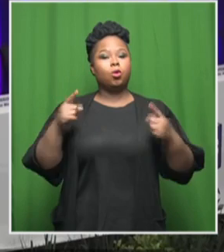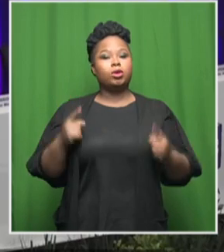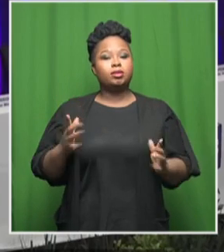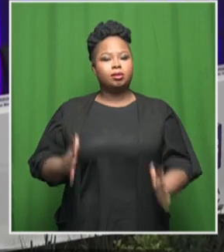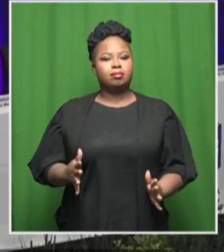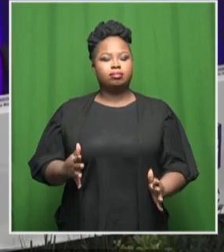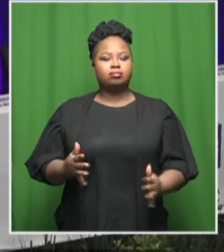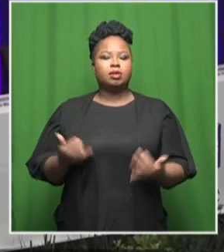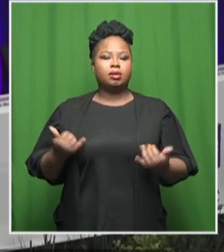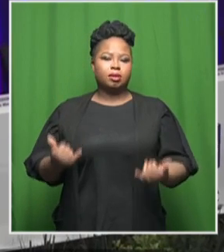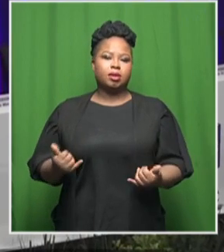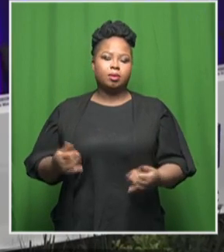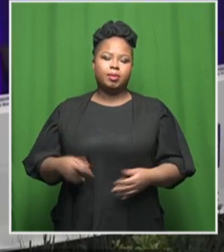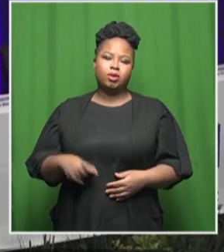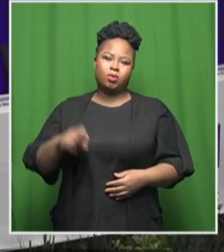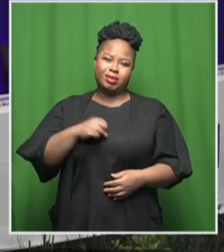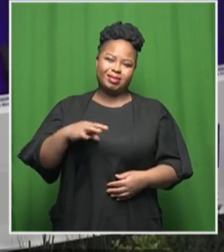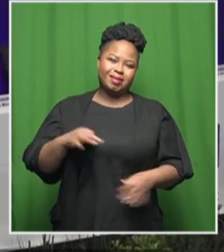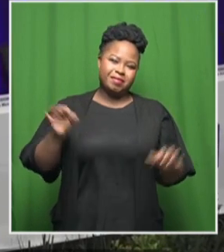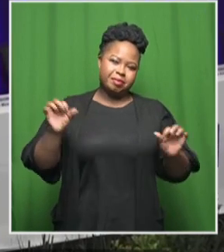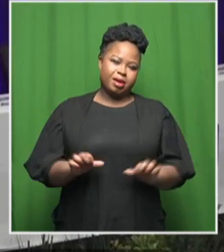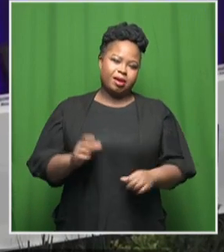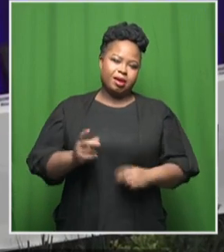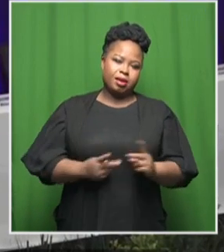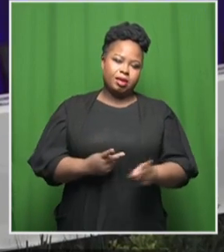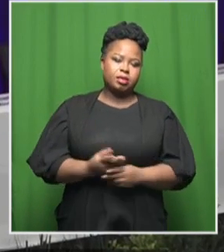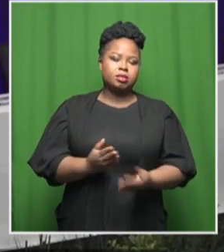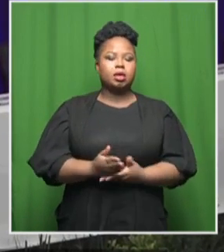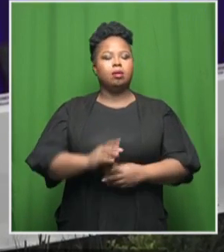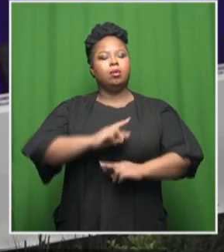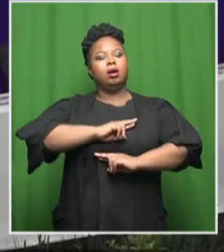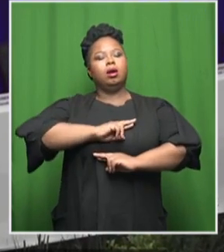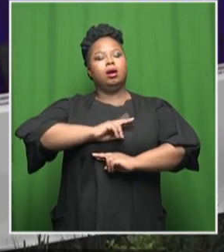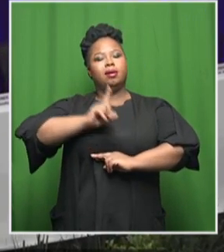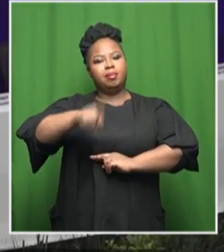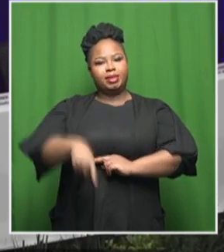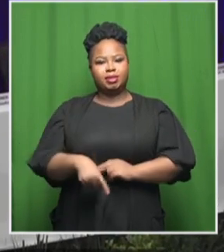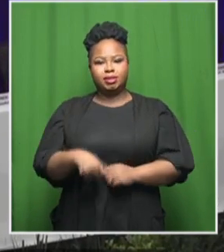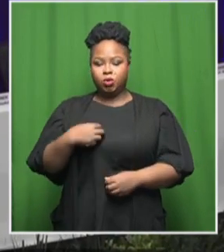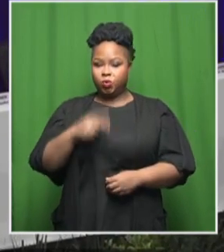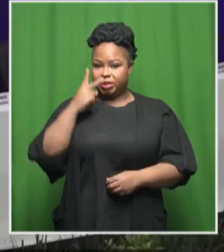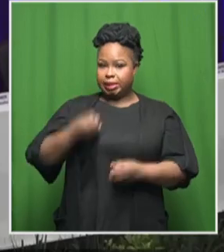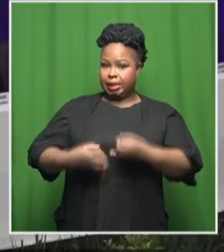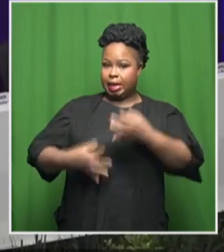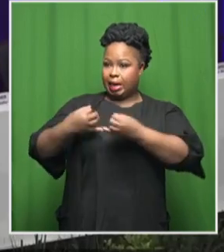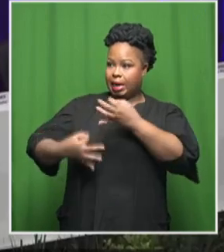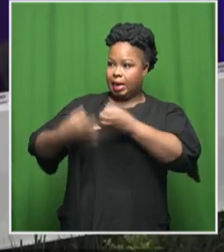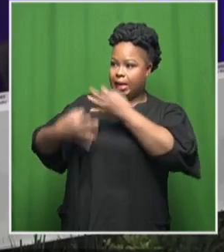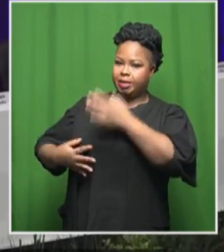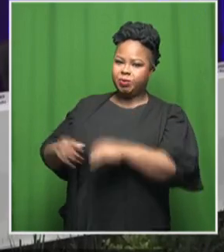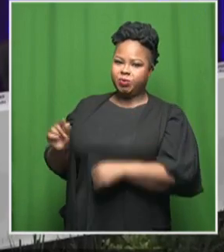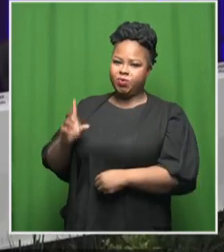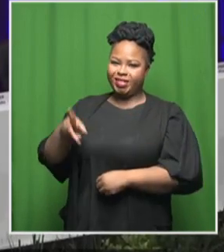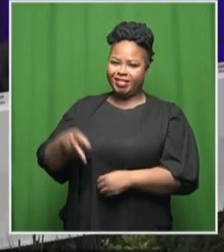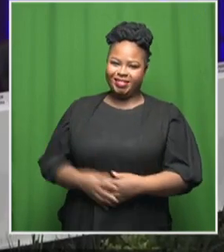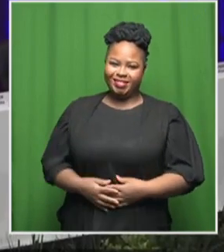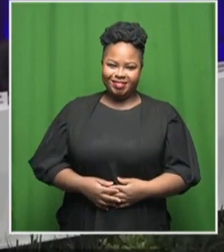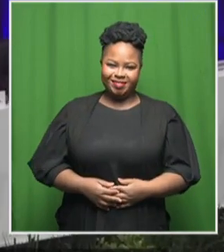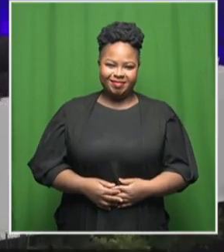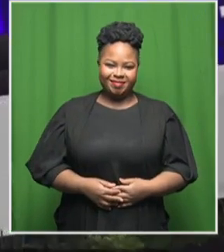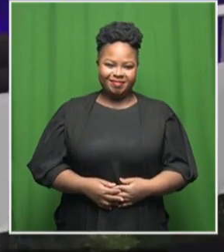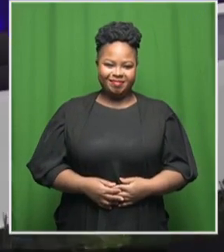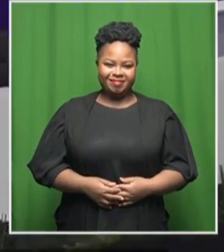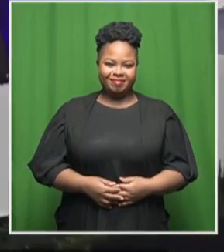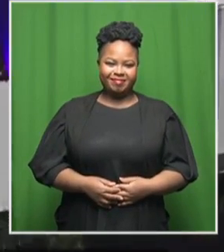well, as our staff coming back, obviously needed a well-deserved rest, we're going to see the board trickling soon. Good. Well,